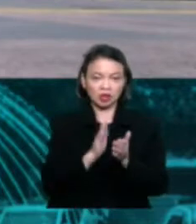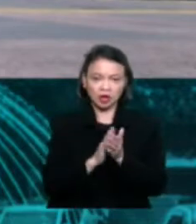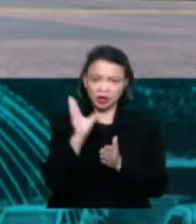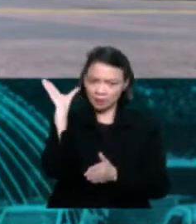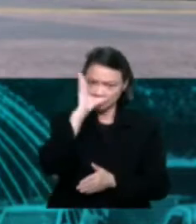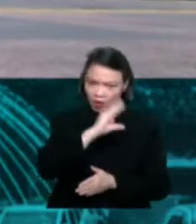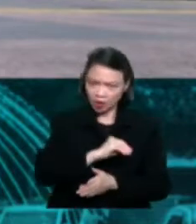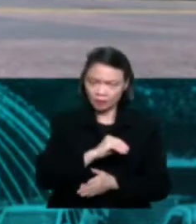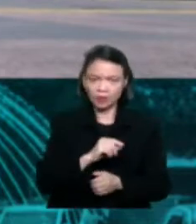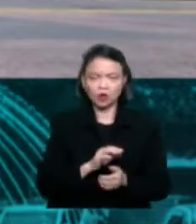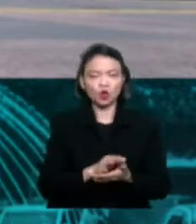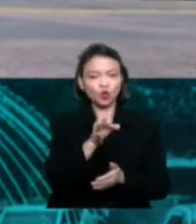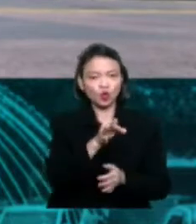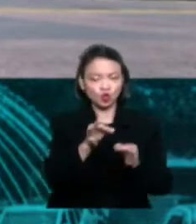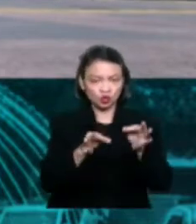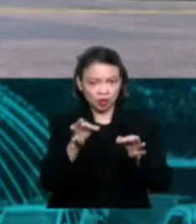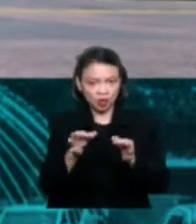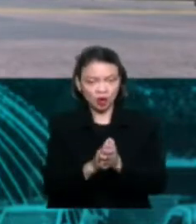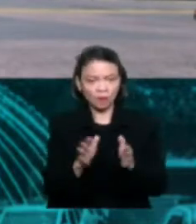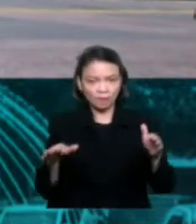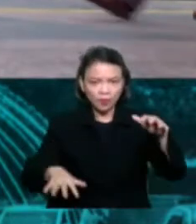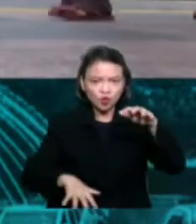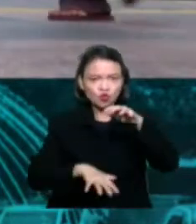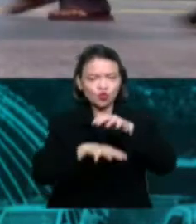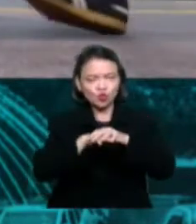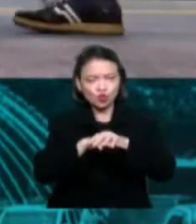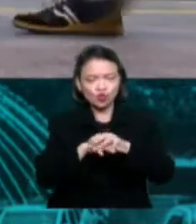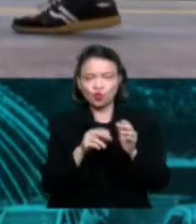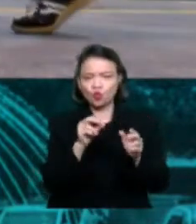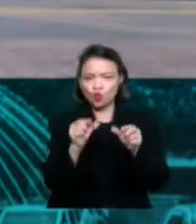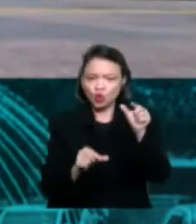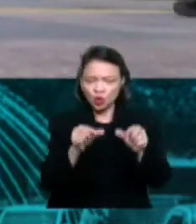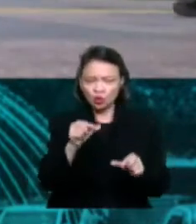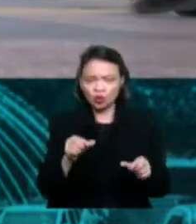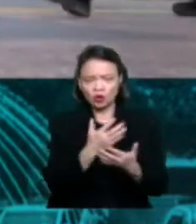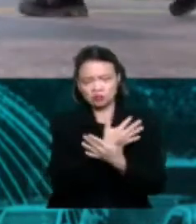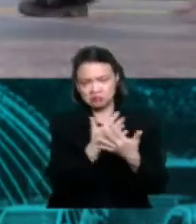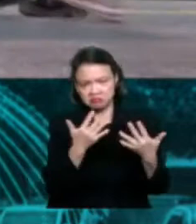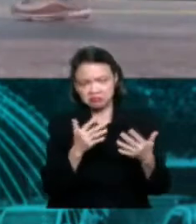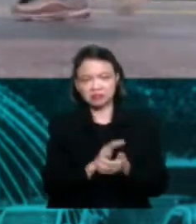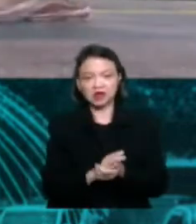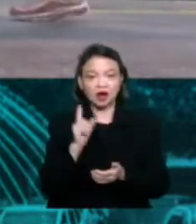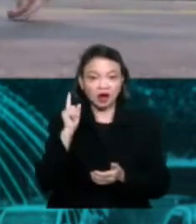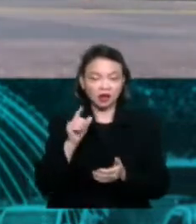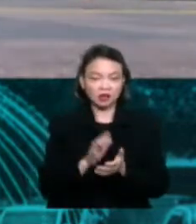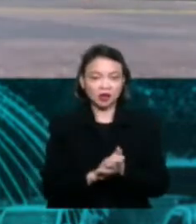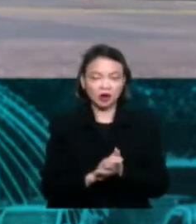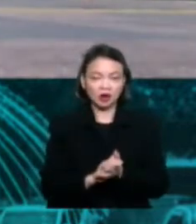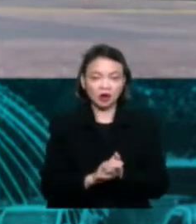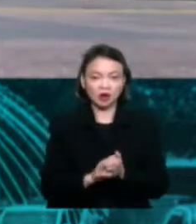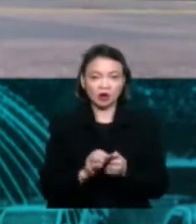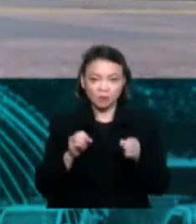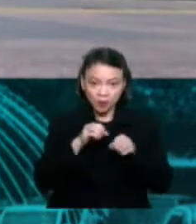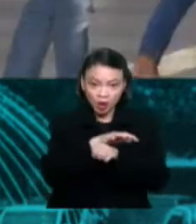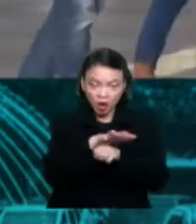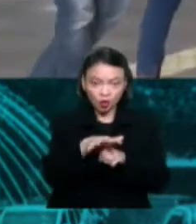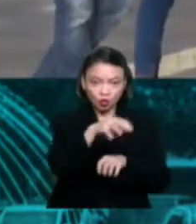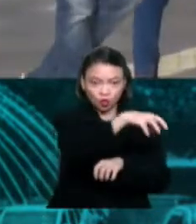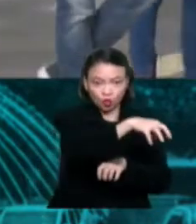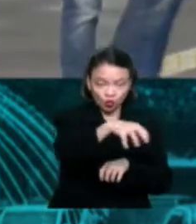demographic structure also influence. Like if we have some area, this many